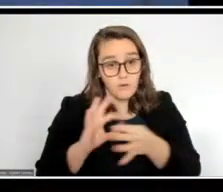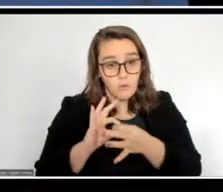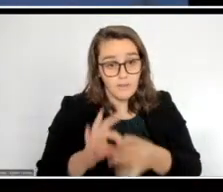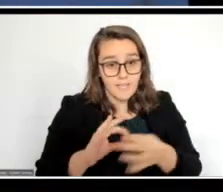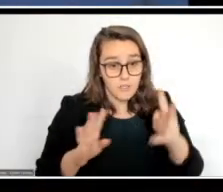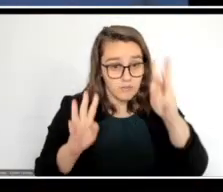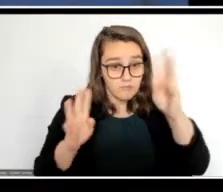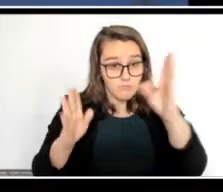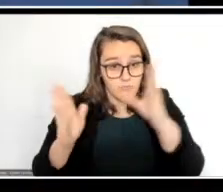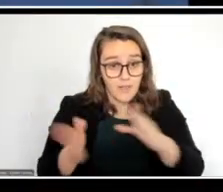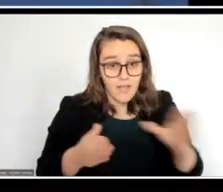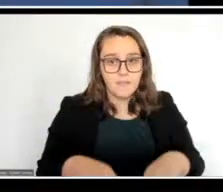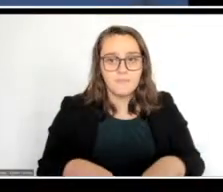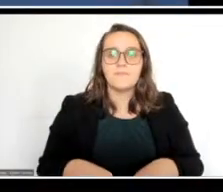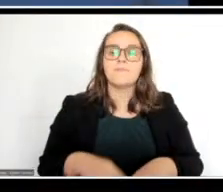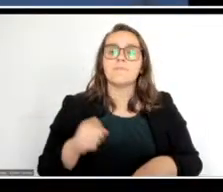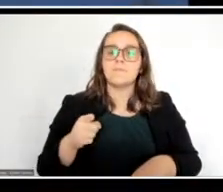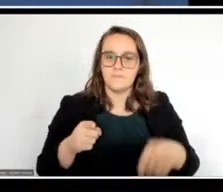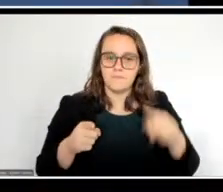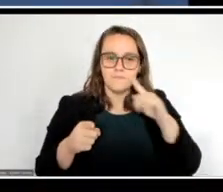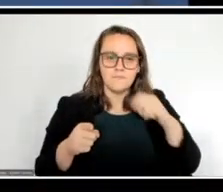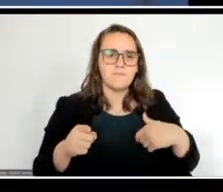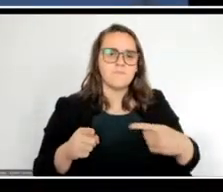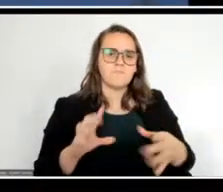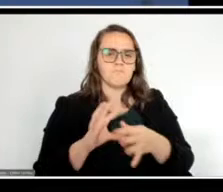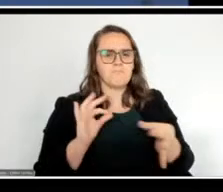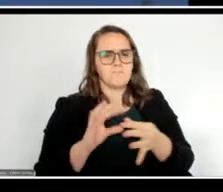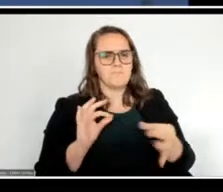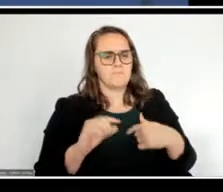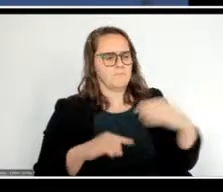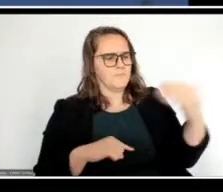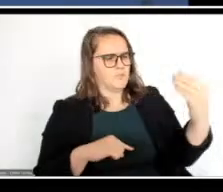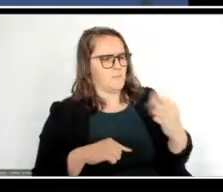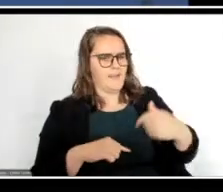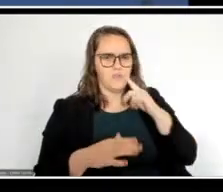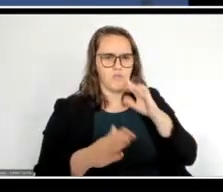President Trump said I had the right to overturn the election.